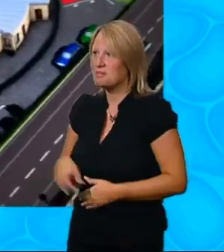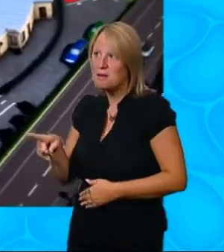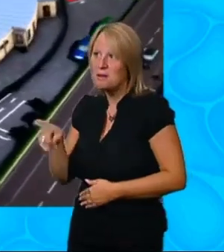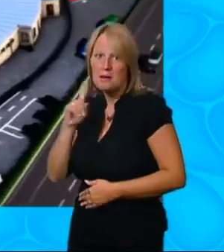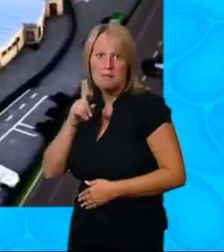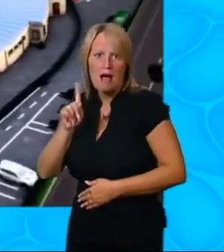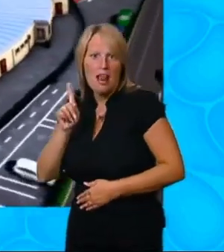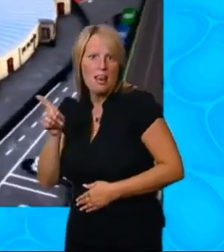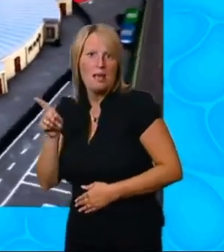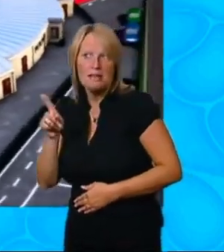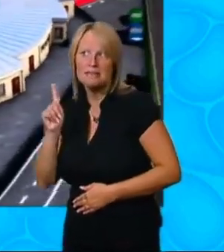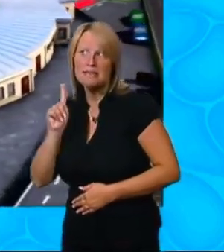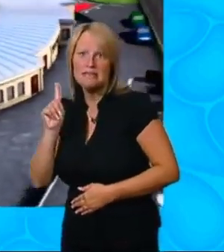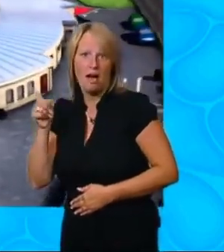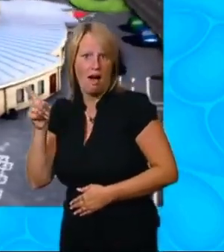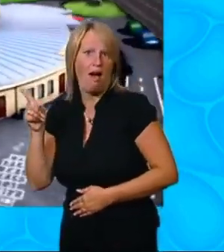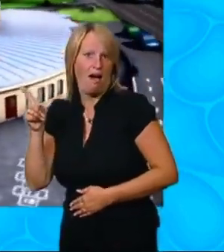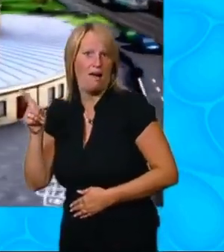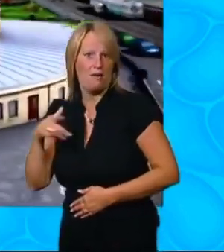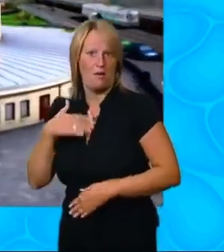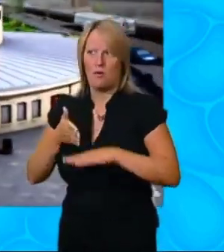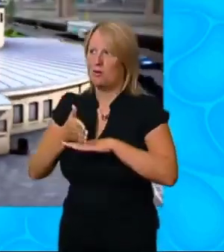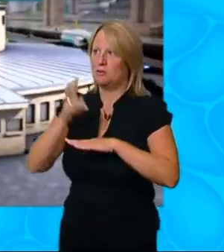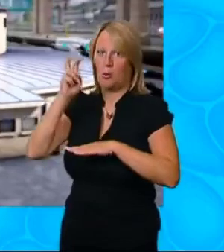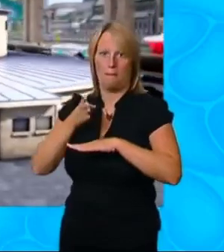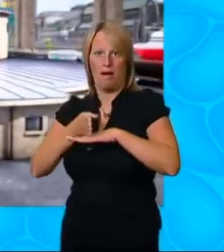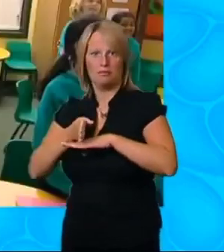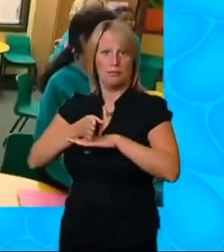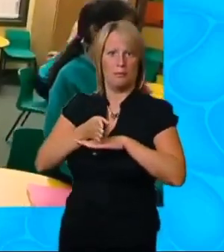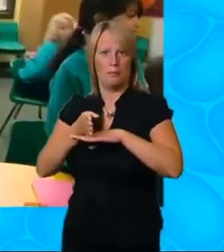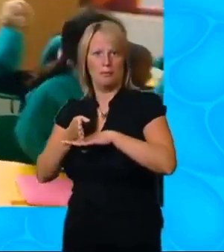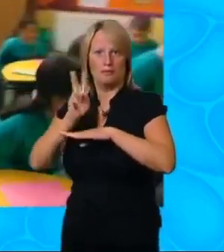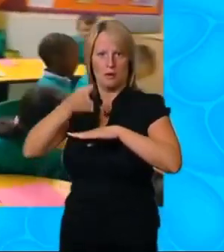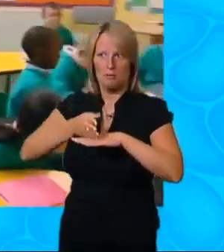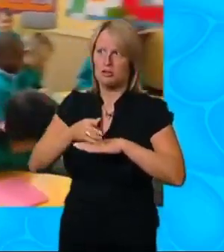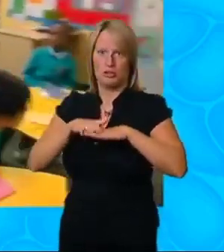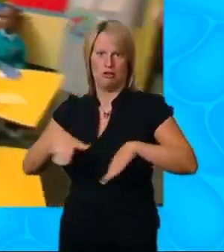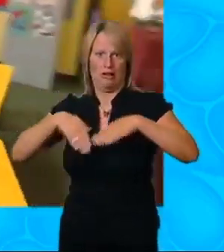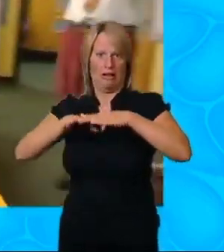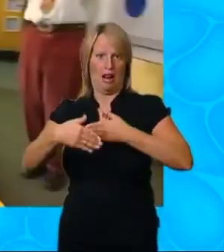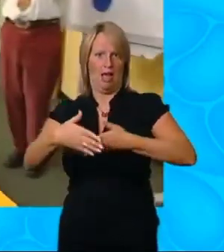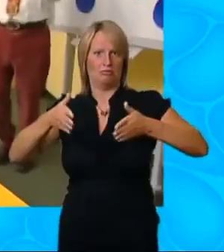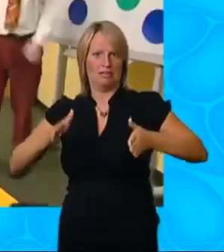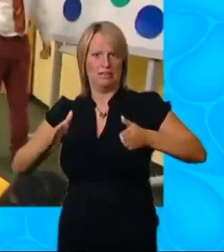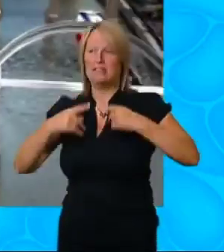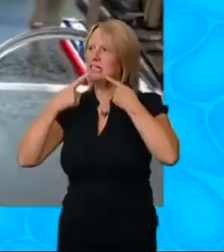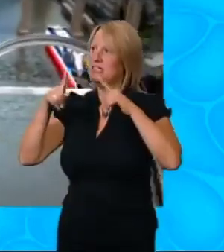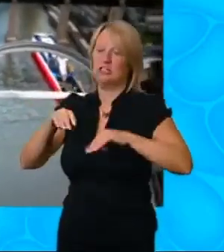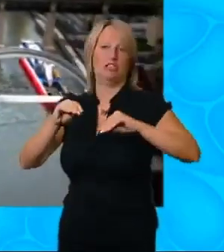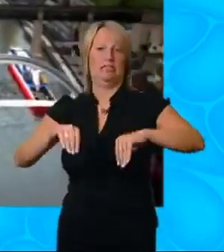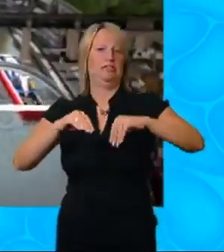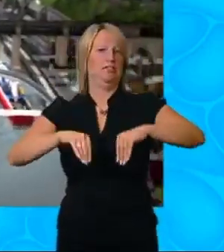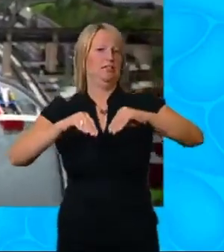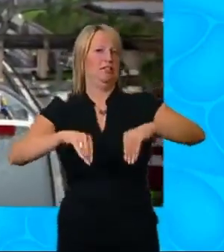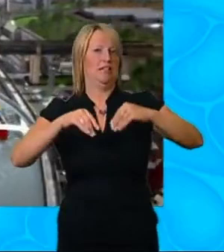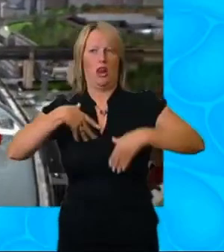on round to the school stop, where the children hurry through. Sit down, the teacher's teaching. Teaching. I'd love to learn a